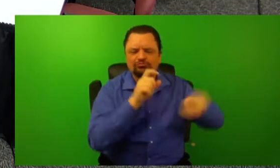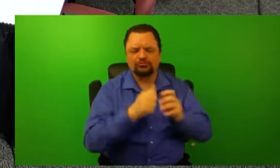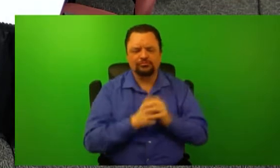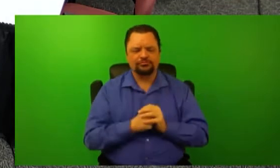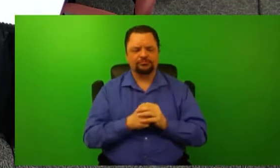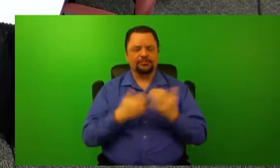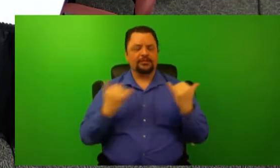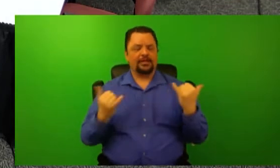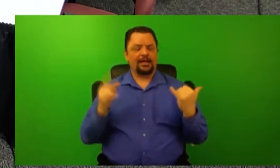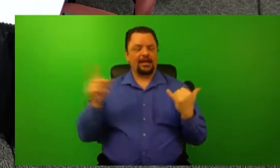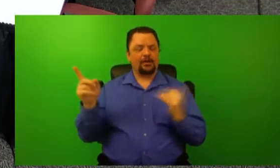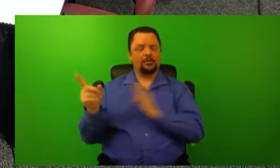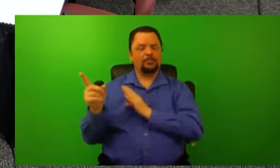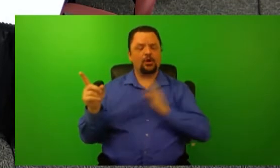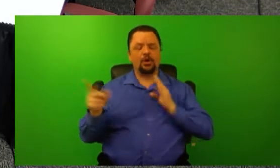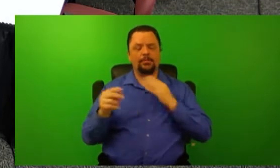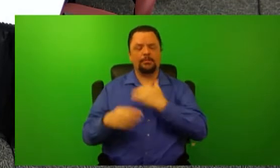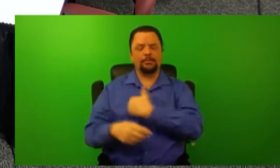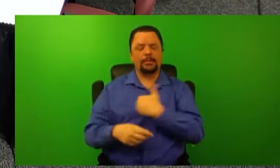there? Yes.